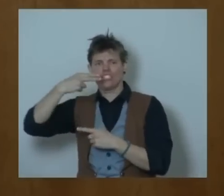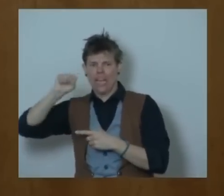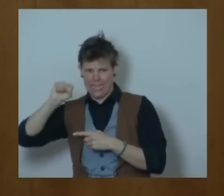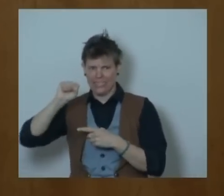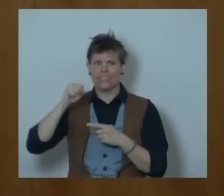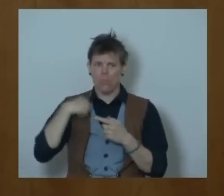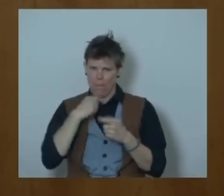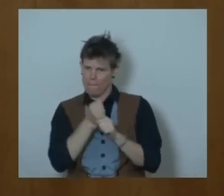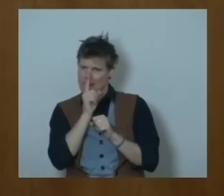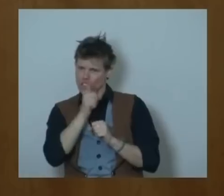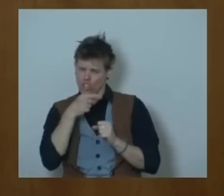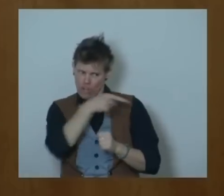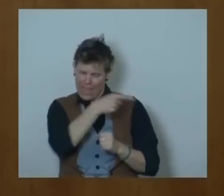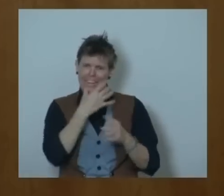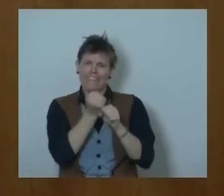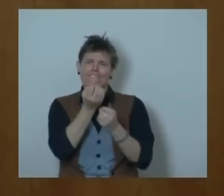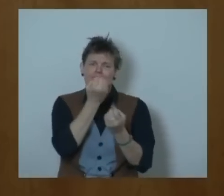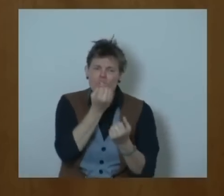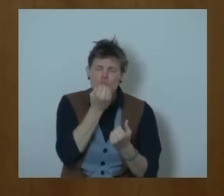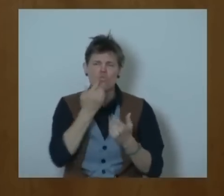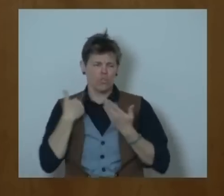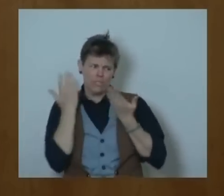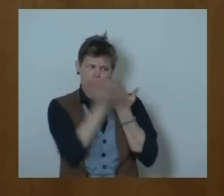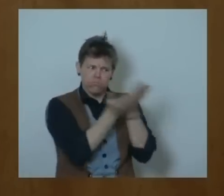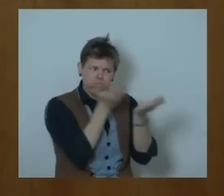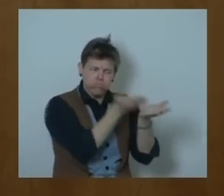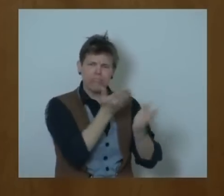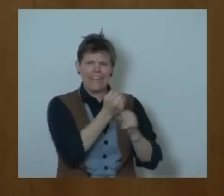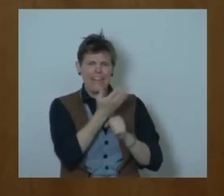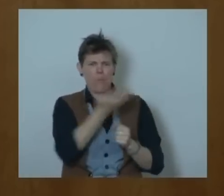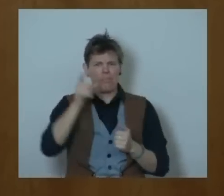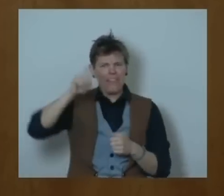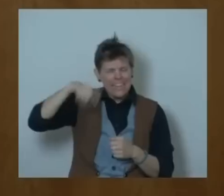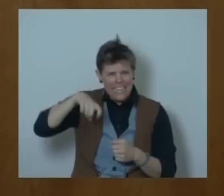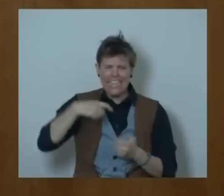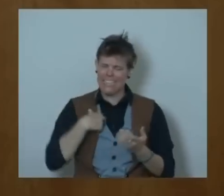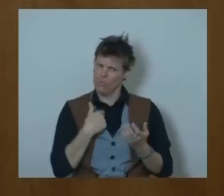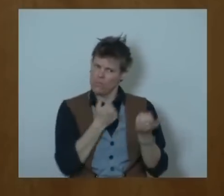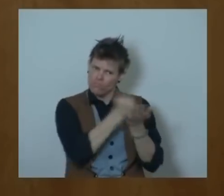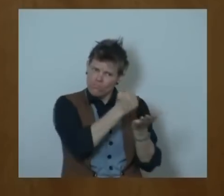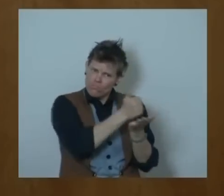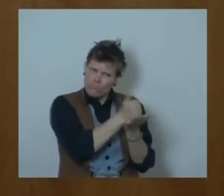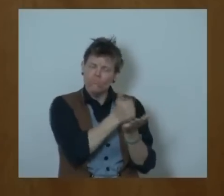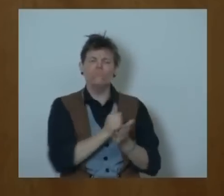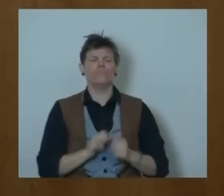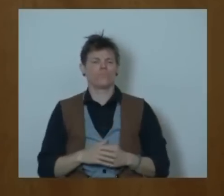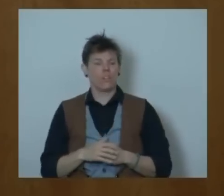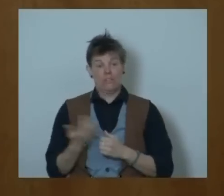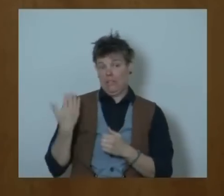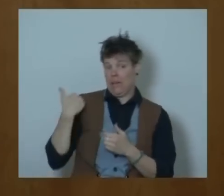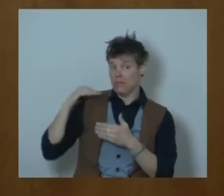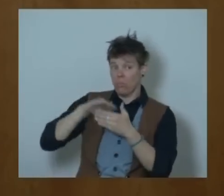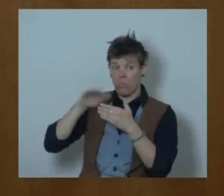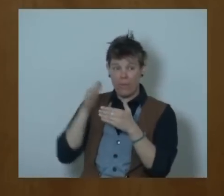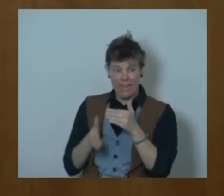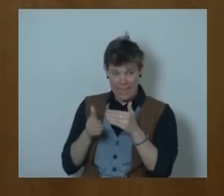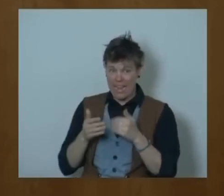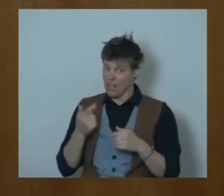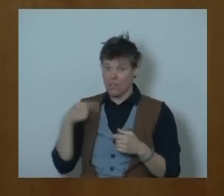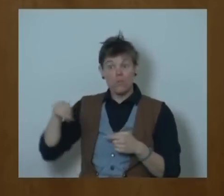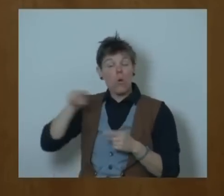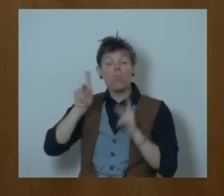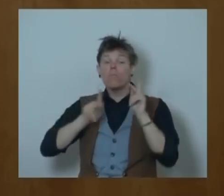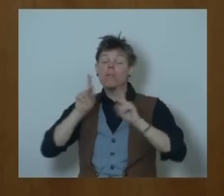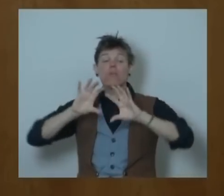partnership to continue that. And last weekend, we began testing asymptomatic essential workers at the direction of the governor,